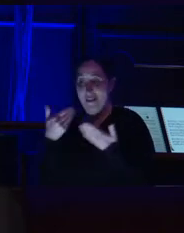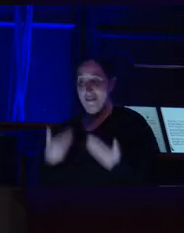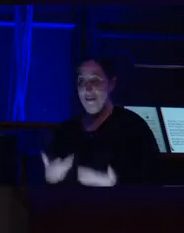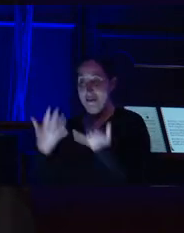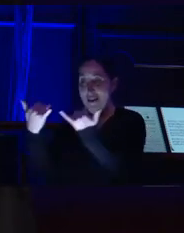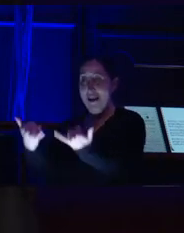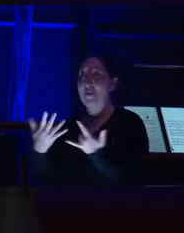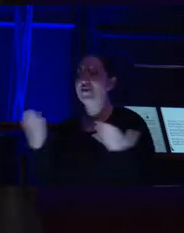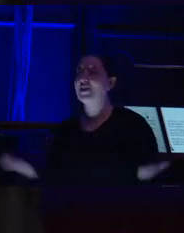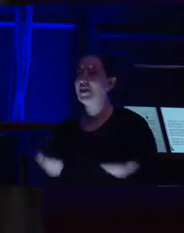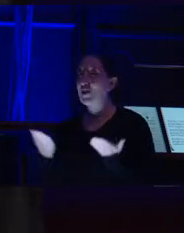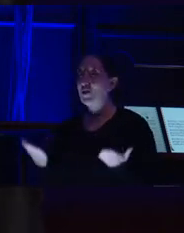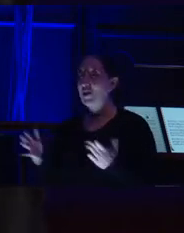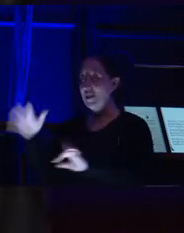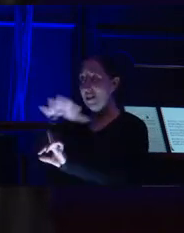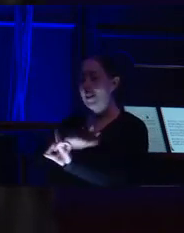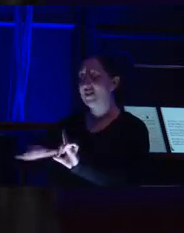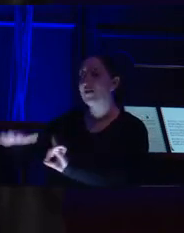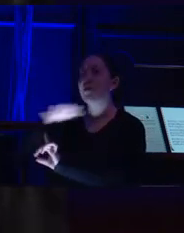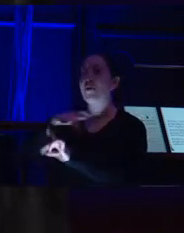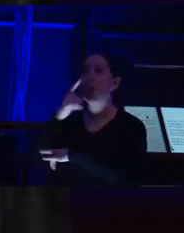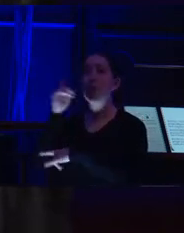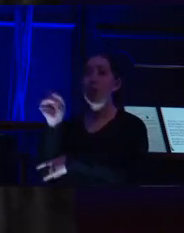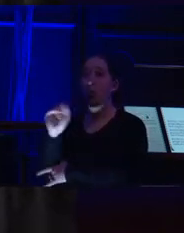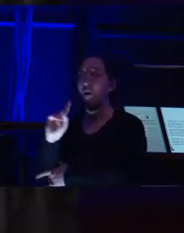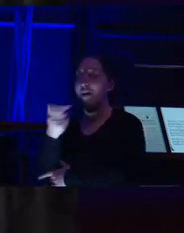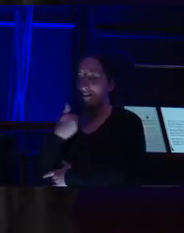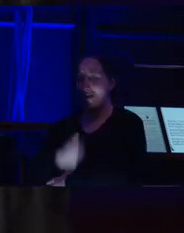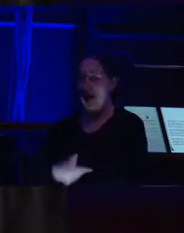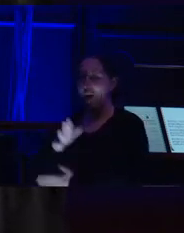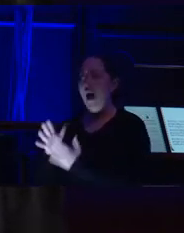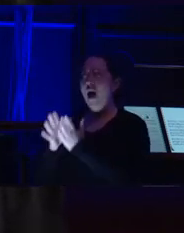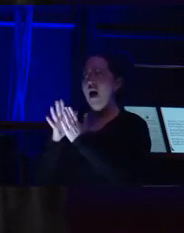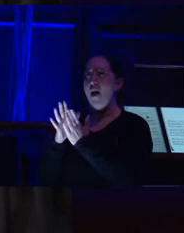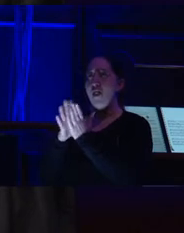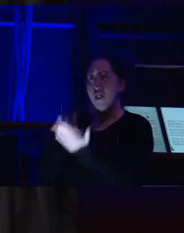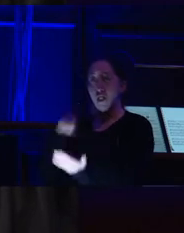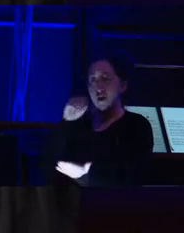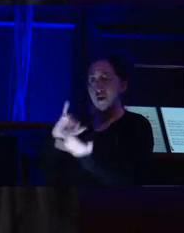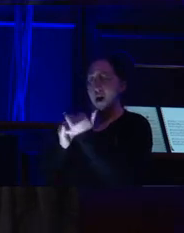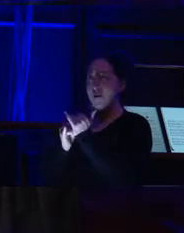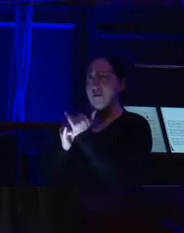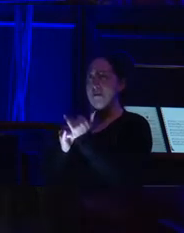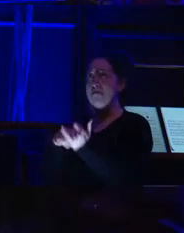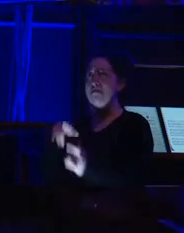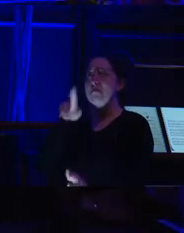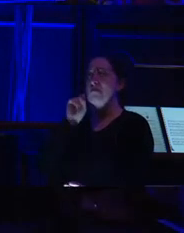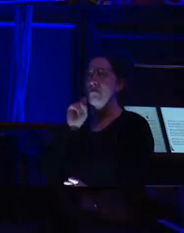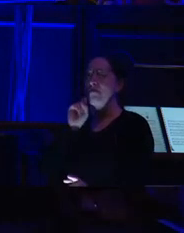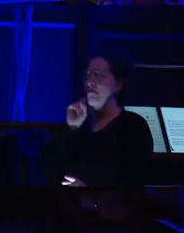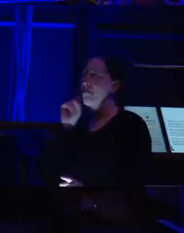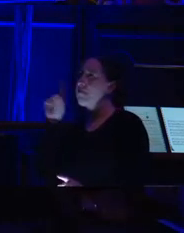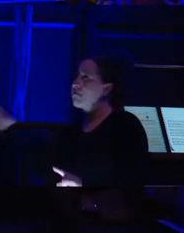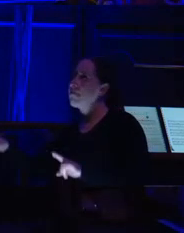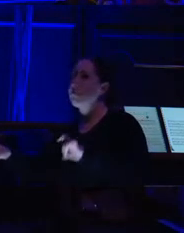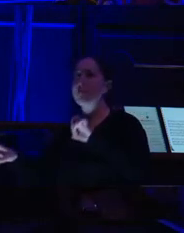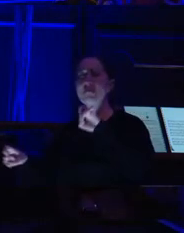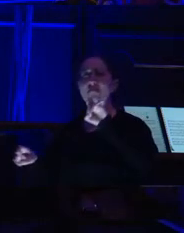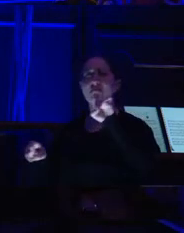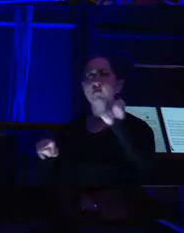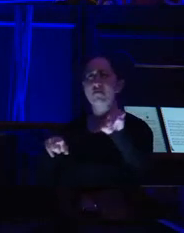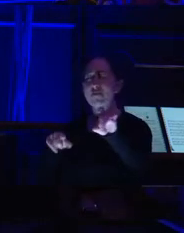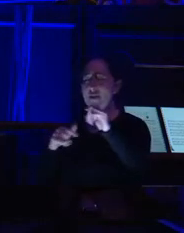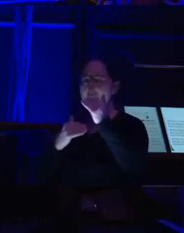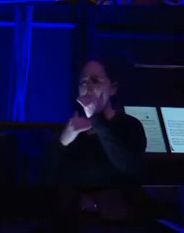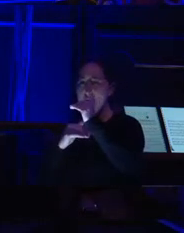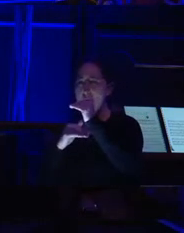this environment was where I learned to ask questions. I asked new questions that pushed the